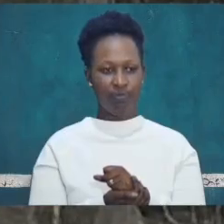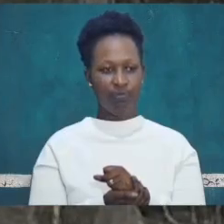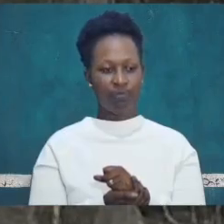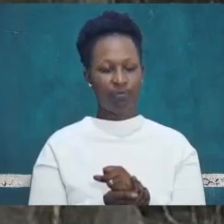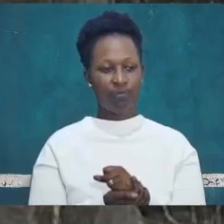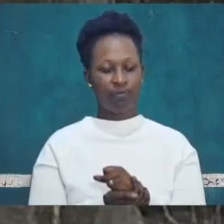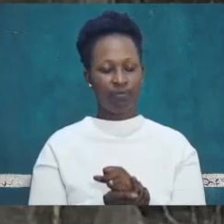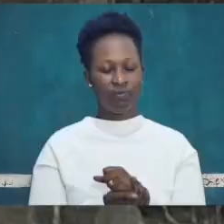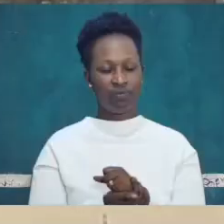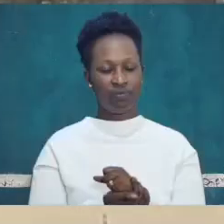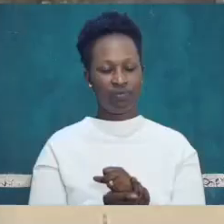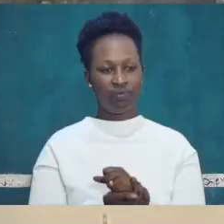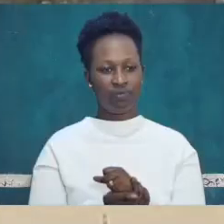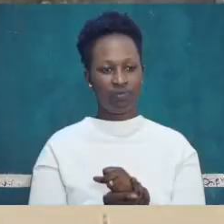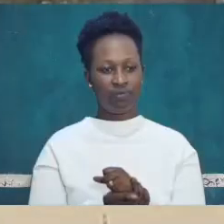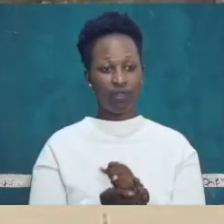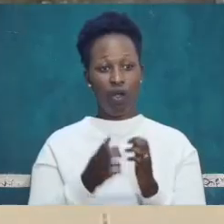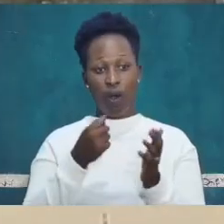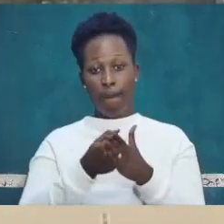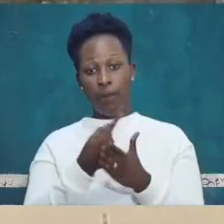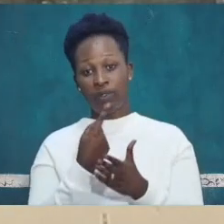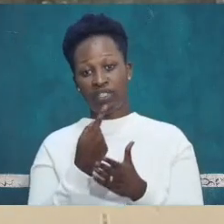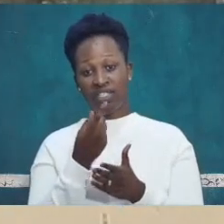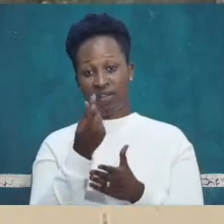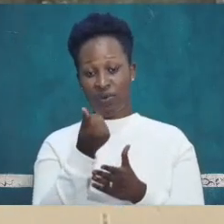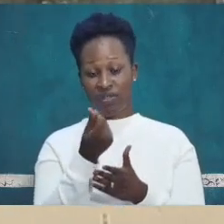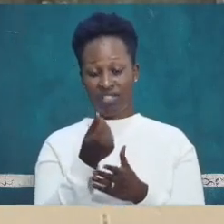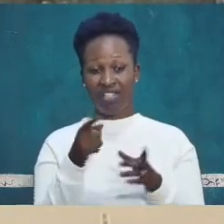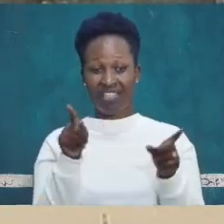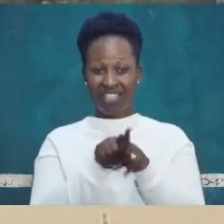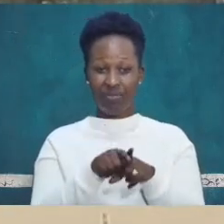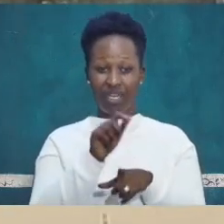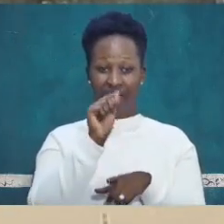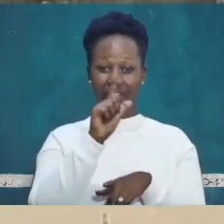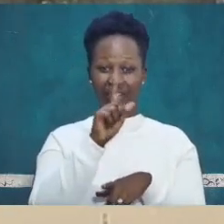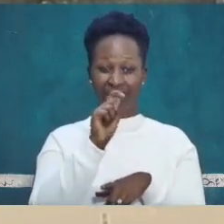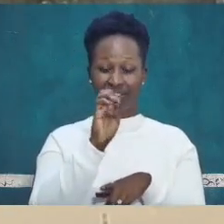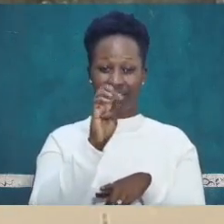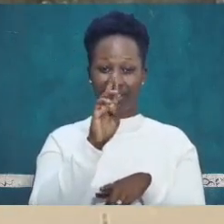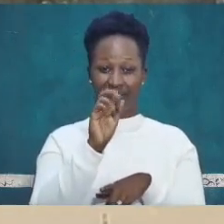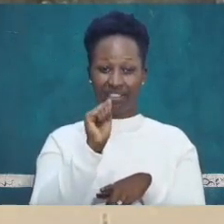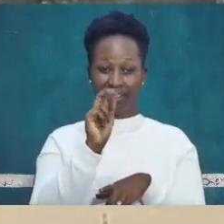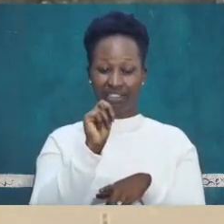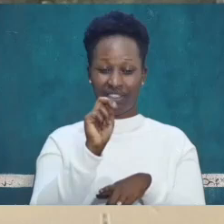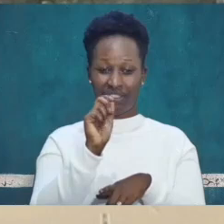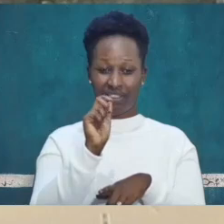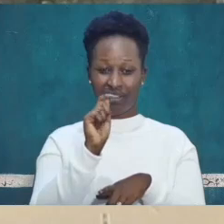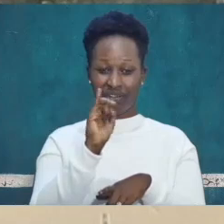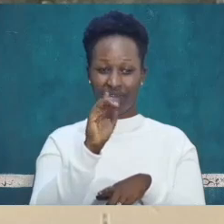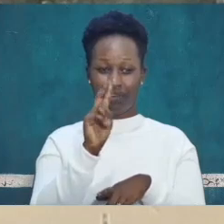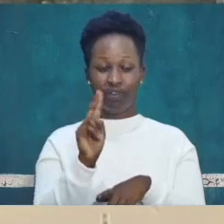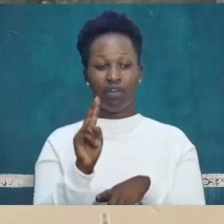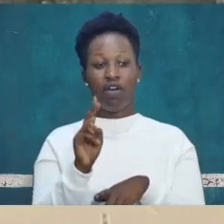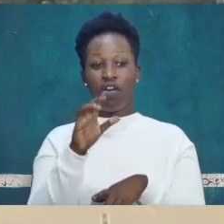choice is made. So opportunity cost is the alternative foregone when choice is made. I